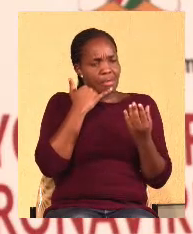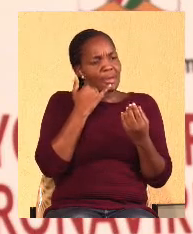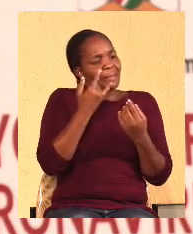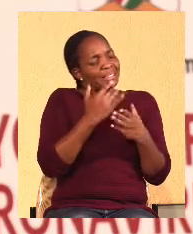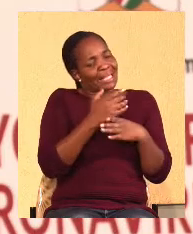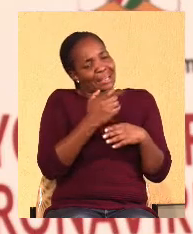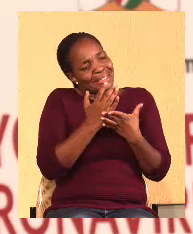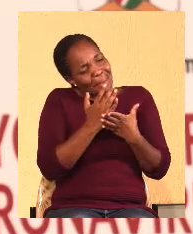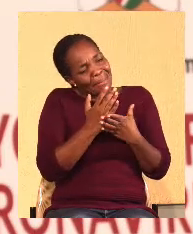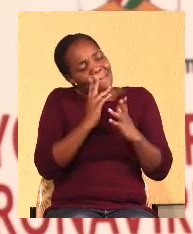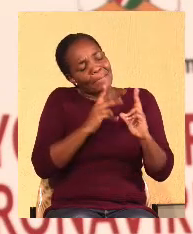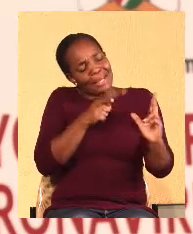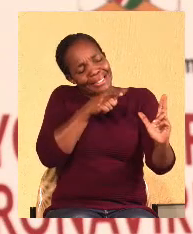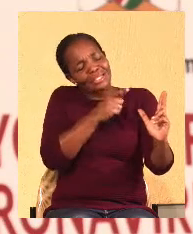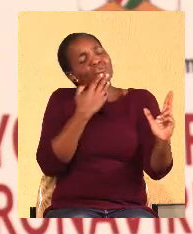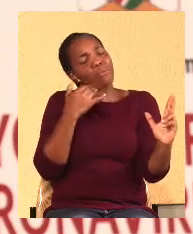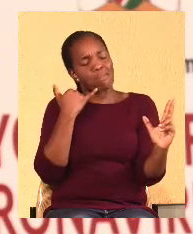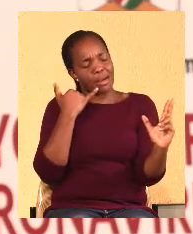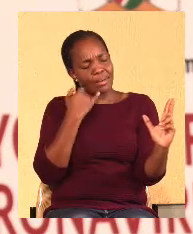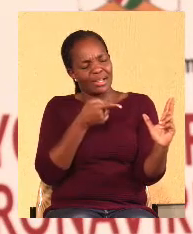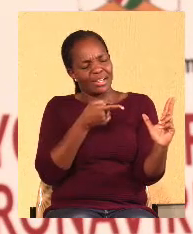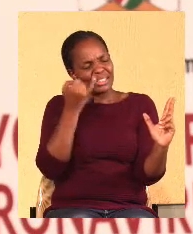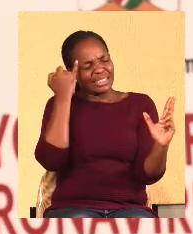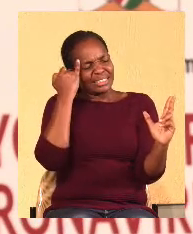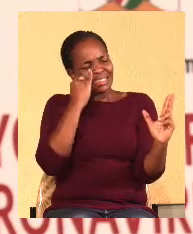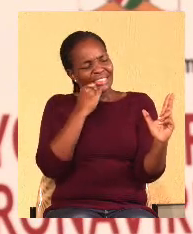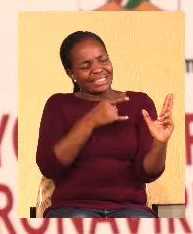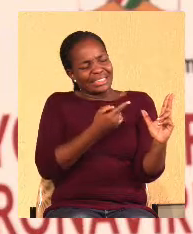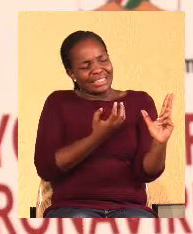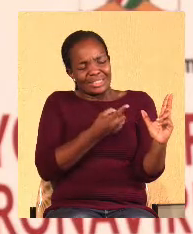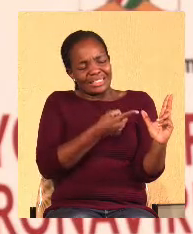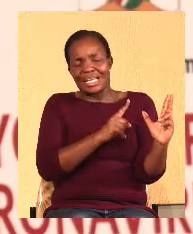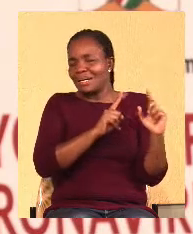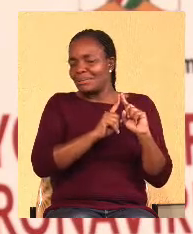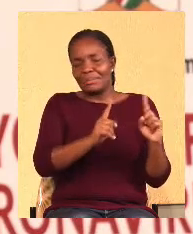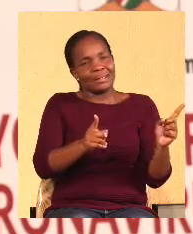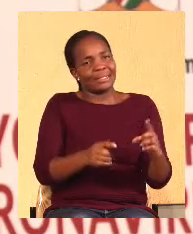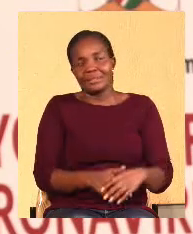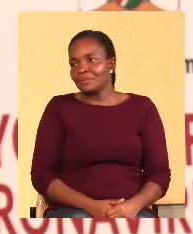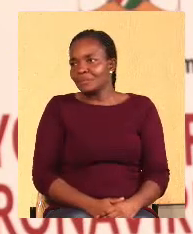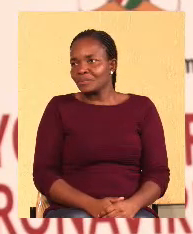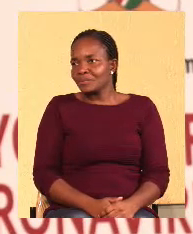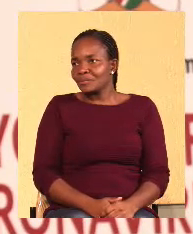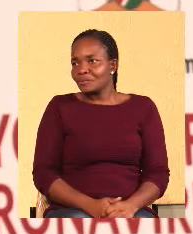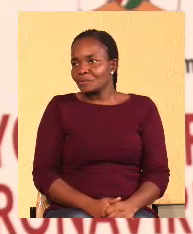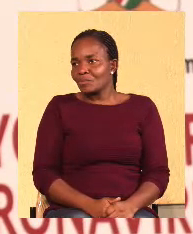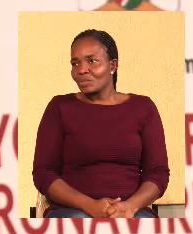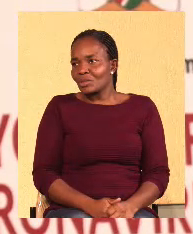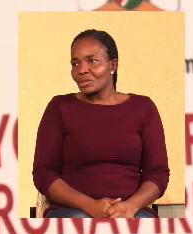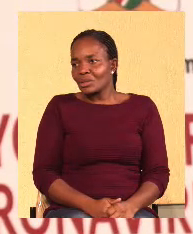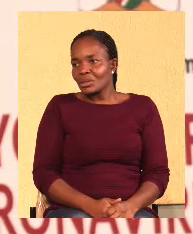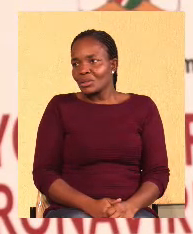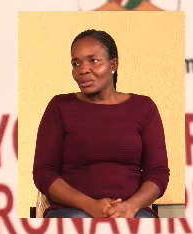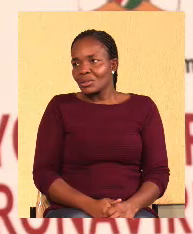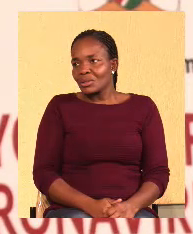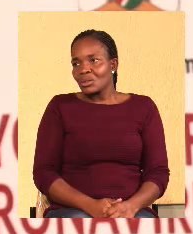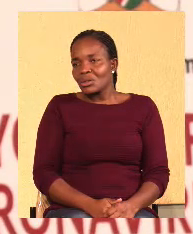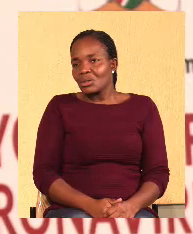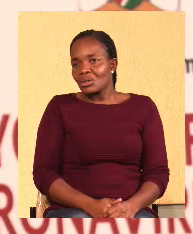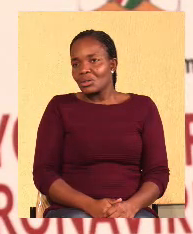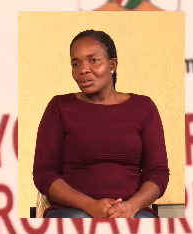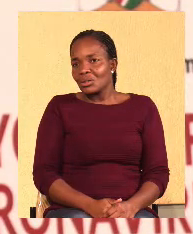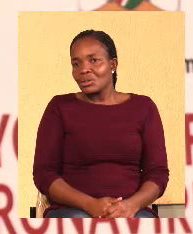that call, the call of the e-wallet, behind that call is a really sick patient, or there's a doctor